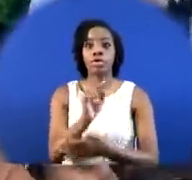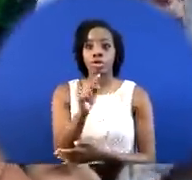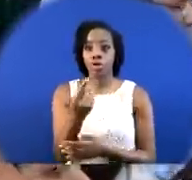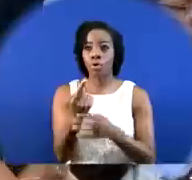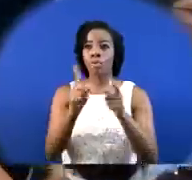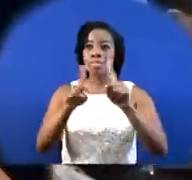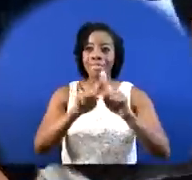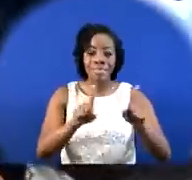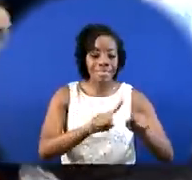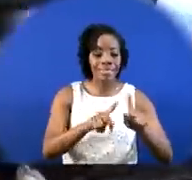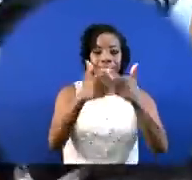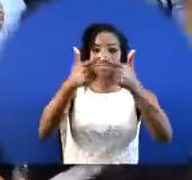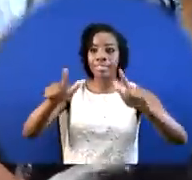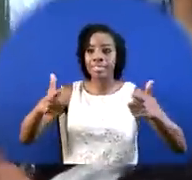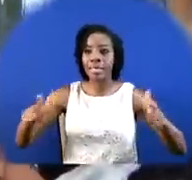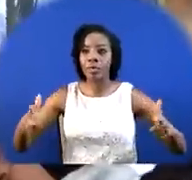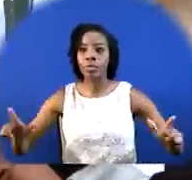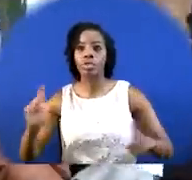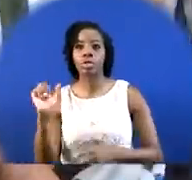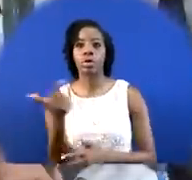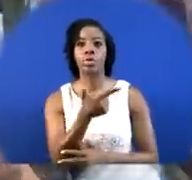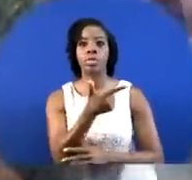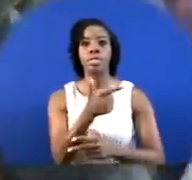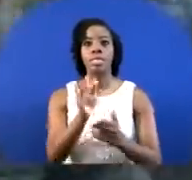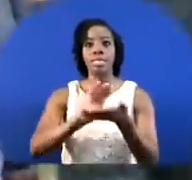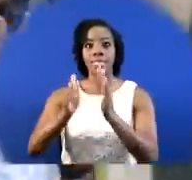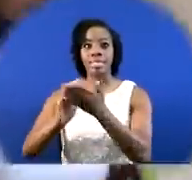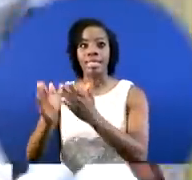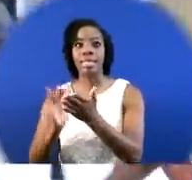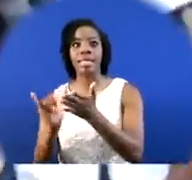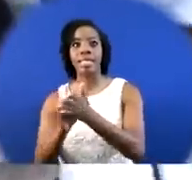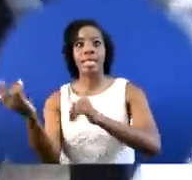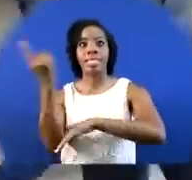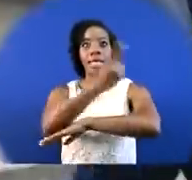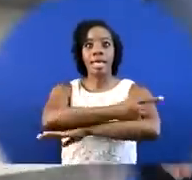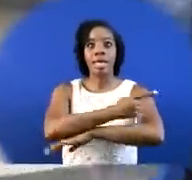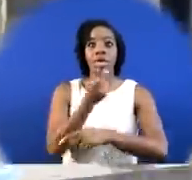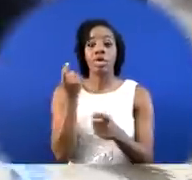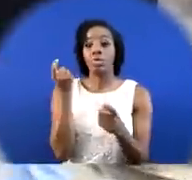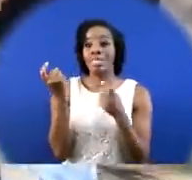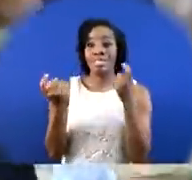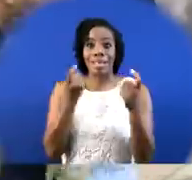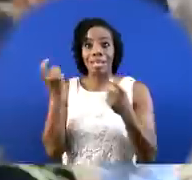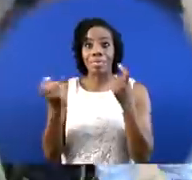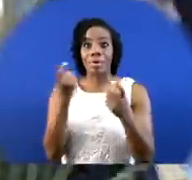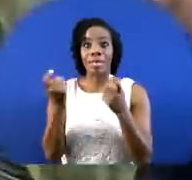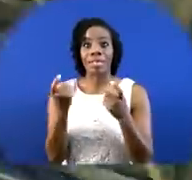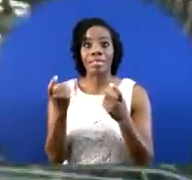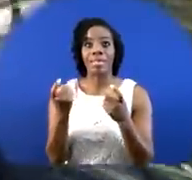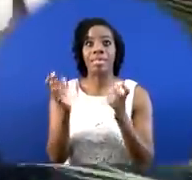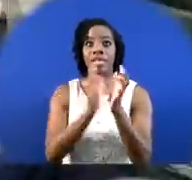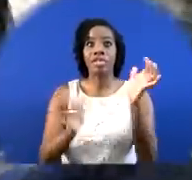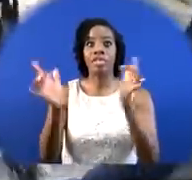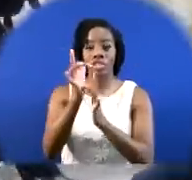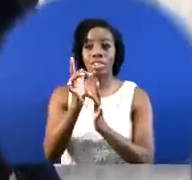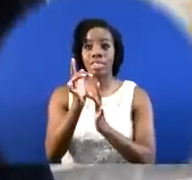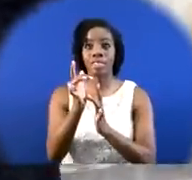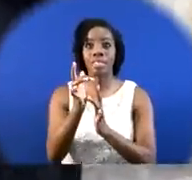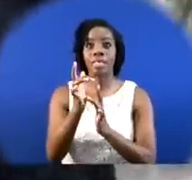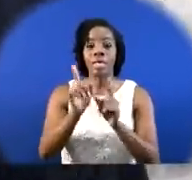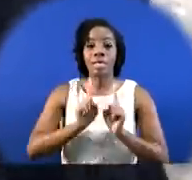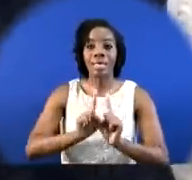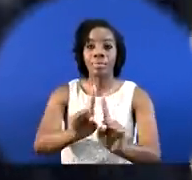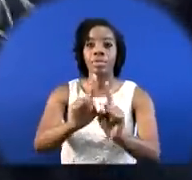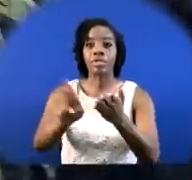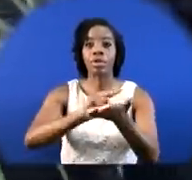all around that city that day, we were celebrating that Jesus Christ made his triumphal entry into the holy city of Jerusalem. I